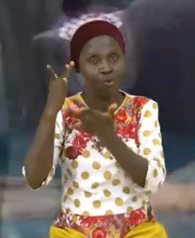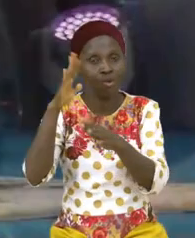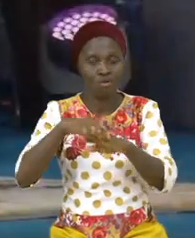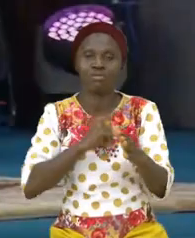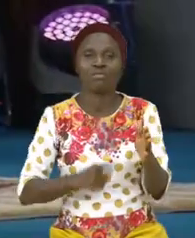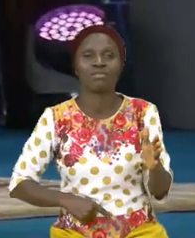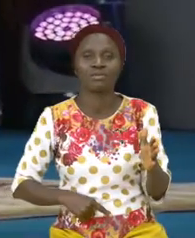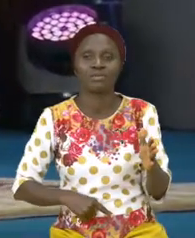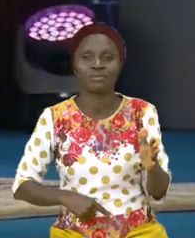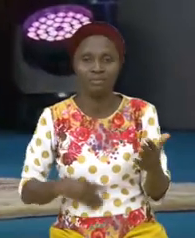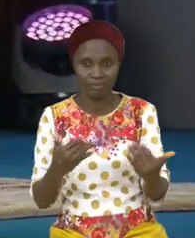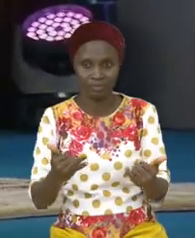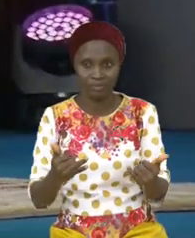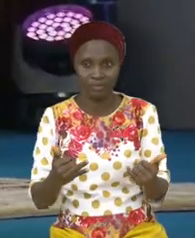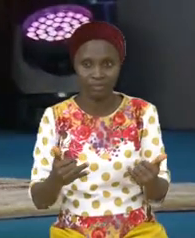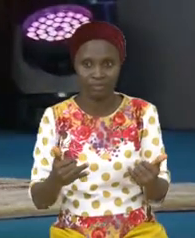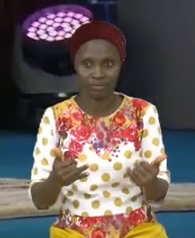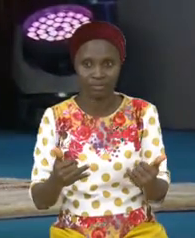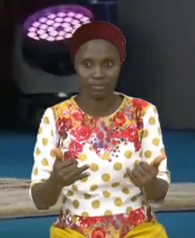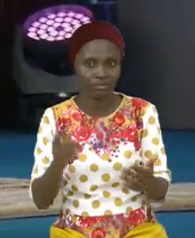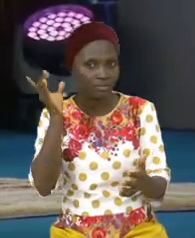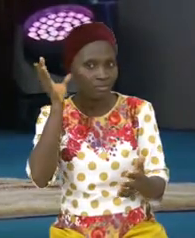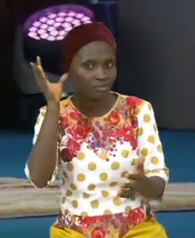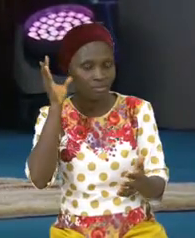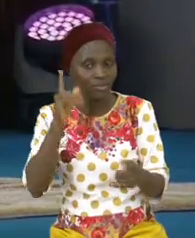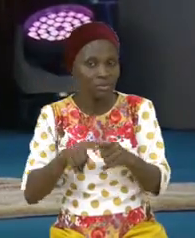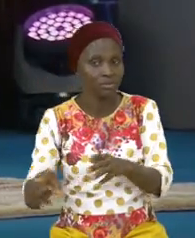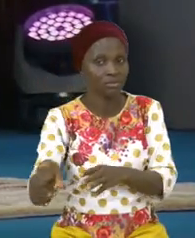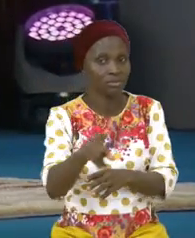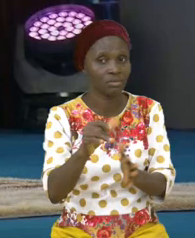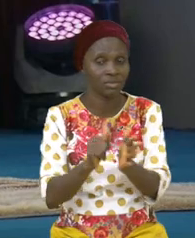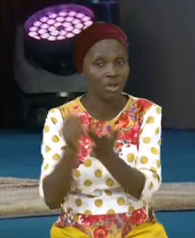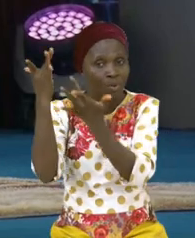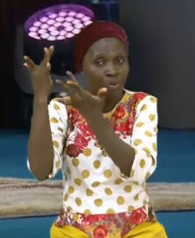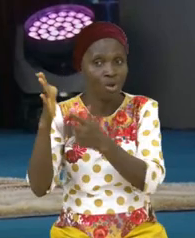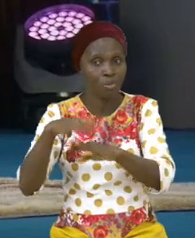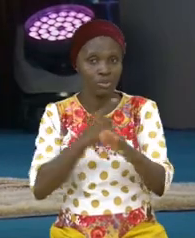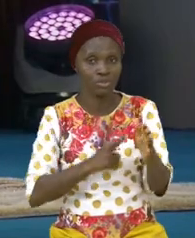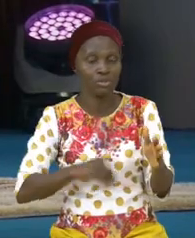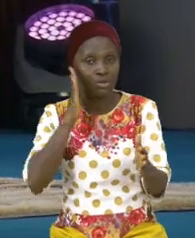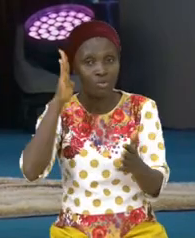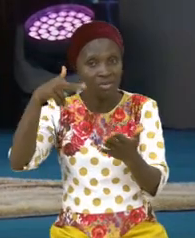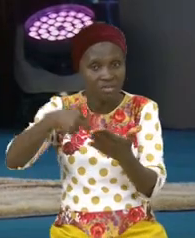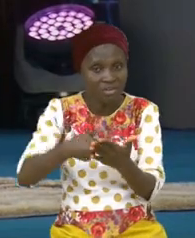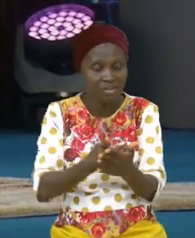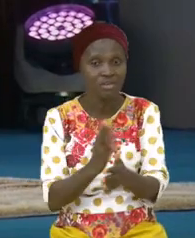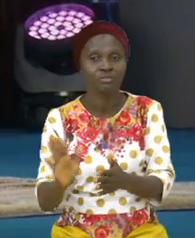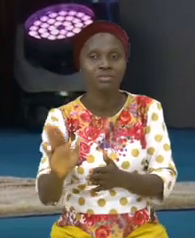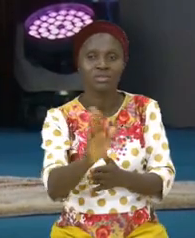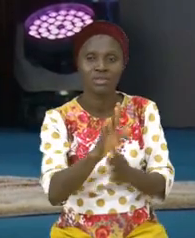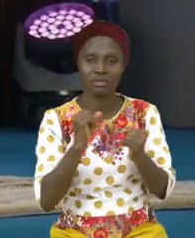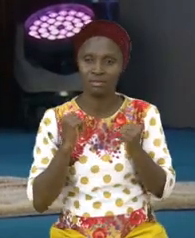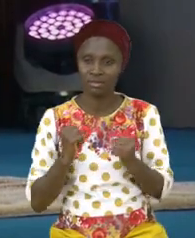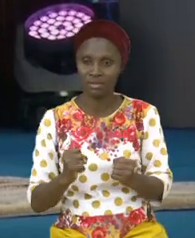at this. But they that wait upon the Lord shall renew their strength. They